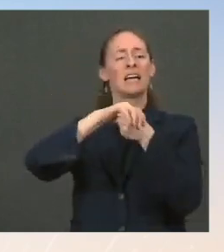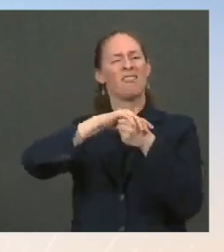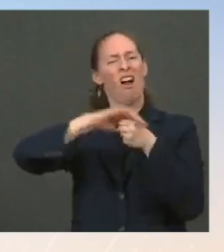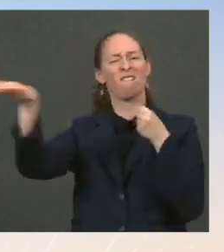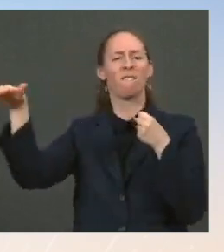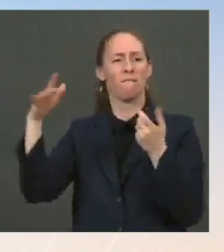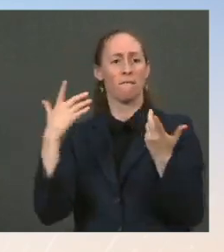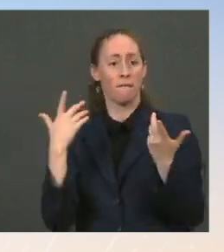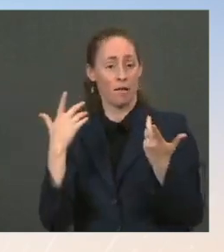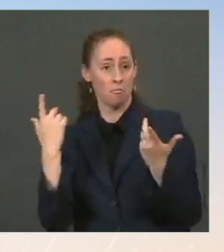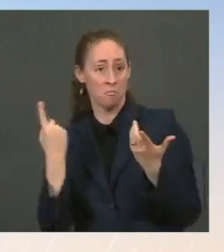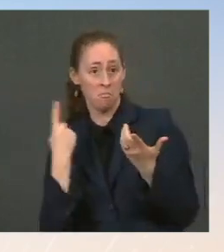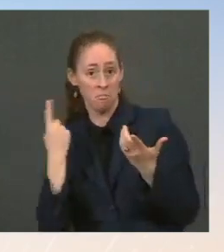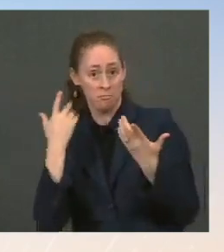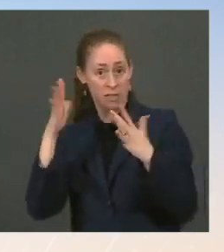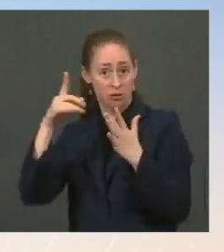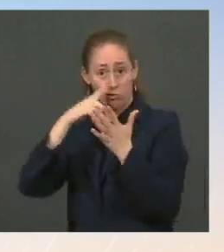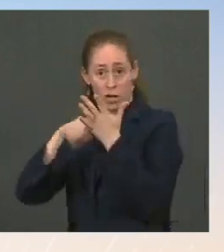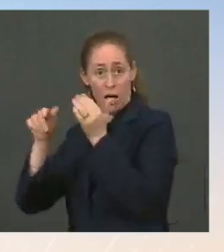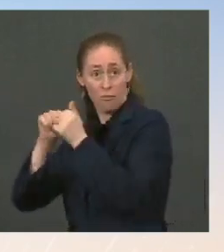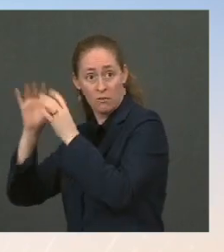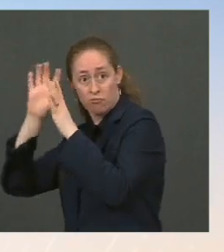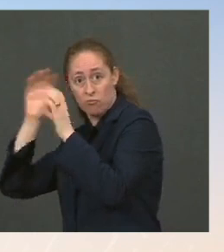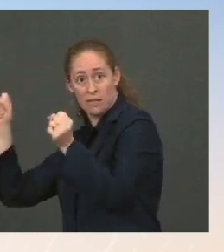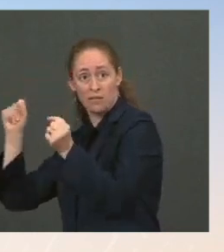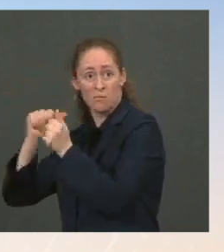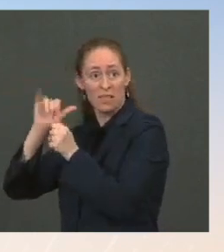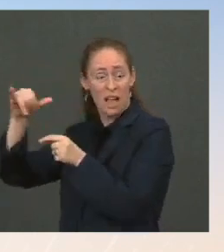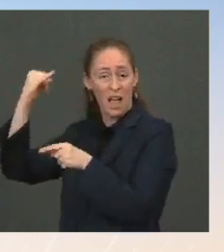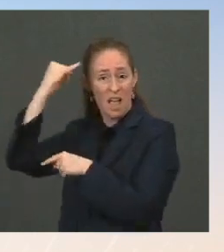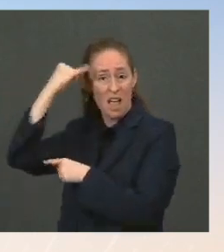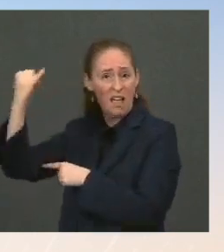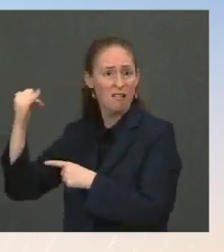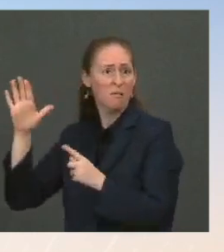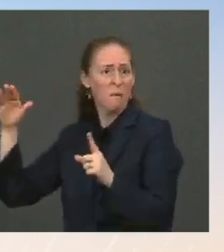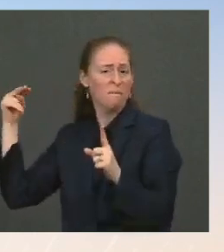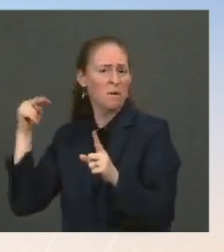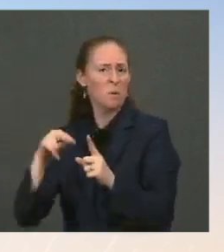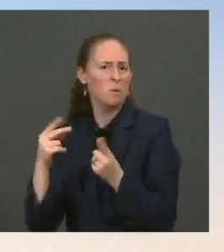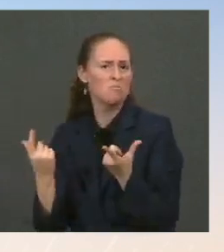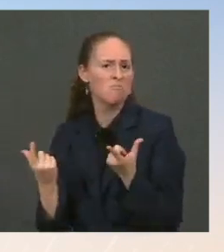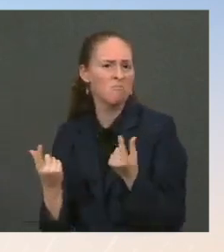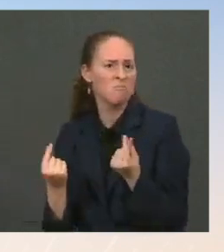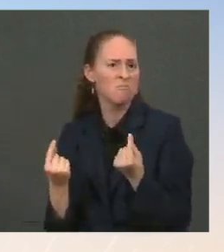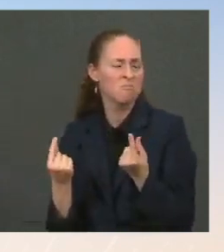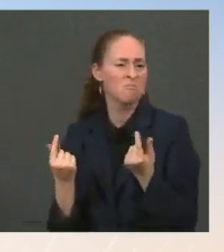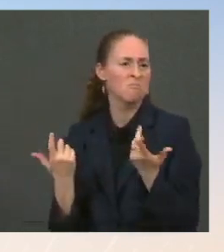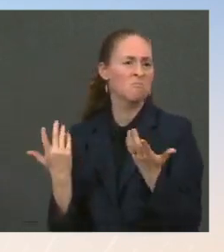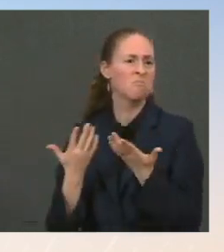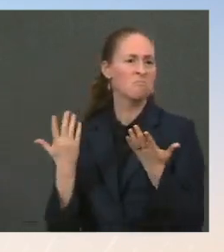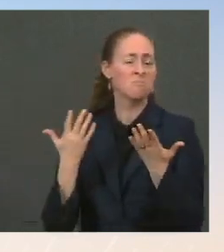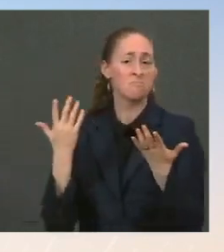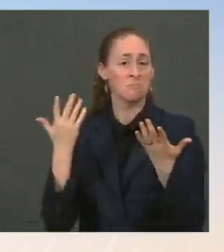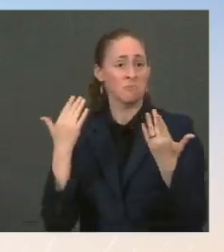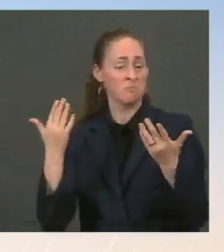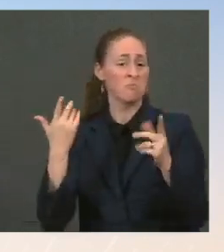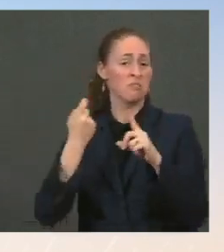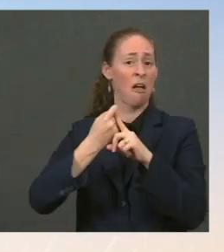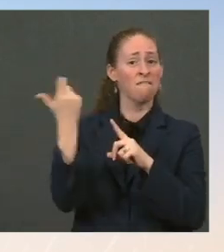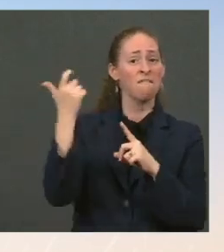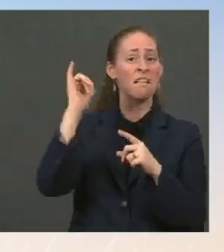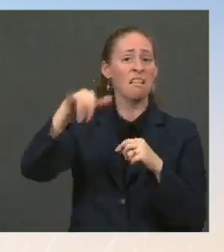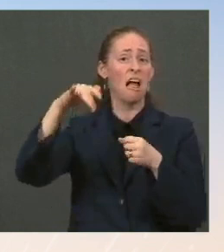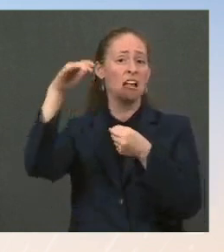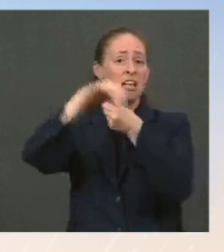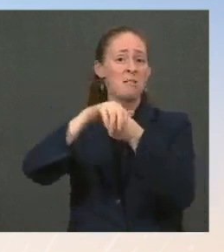about that idea, and does he have a position on sort of the larger question of whether or not it should or should not be abolished? Right now,